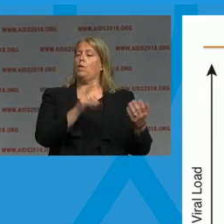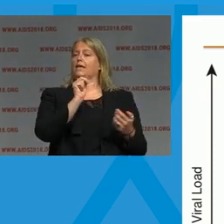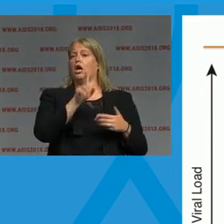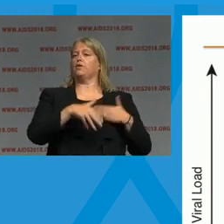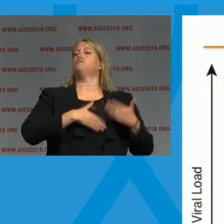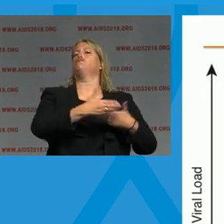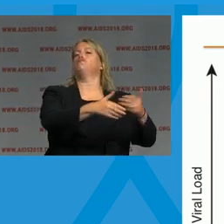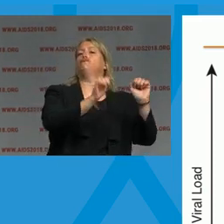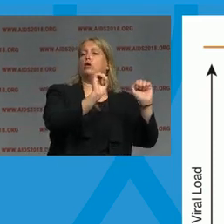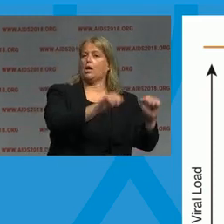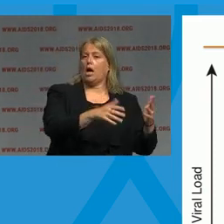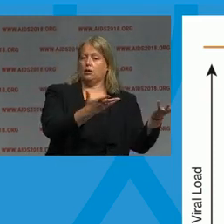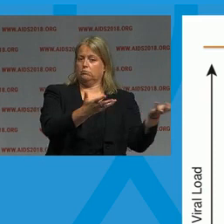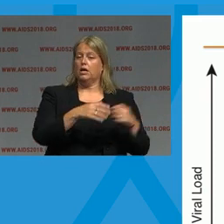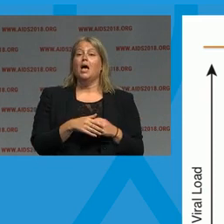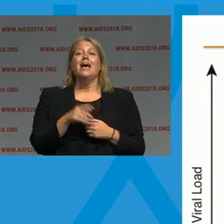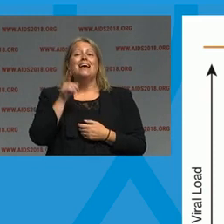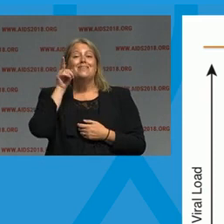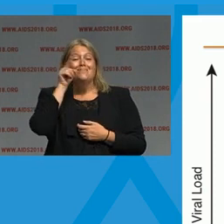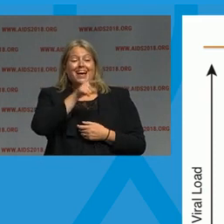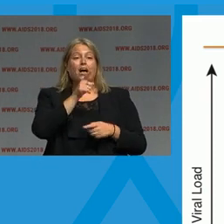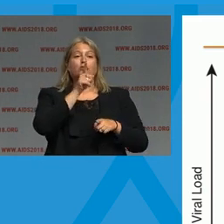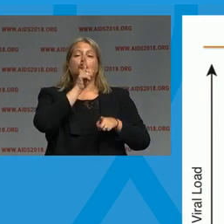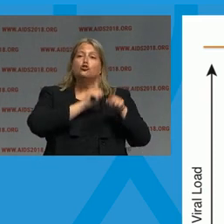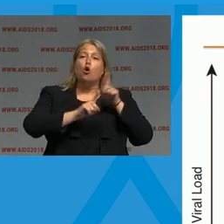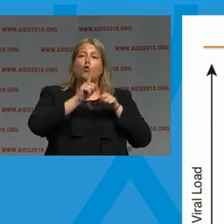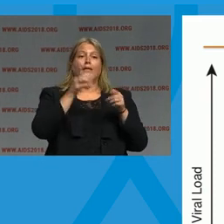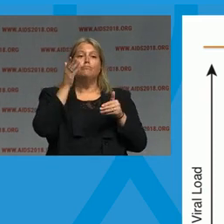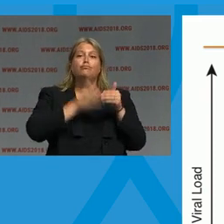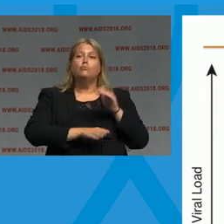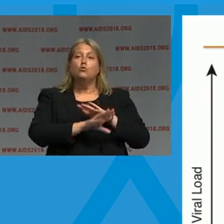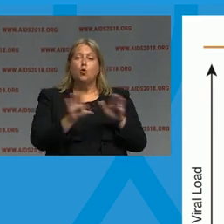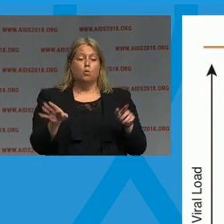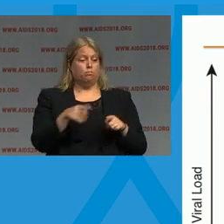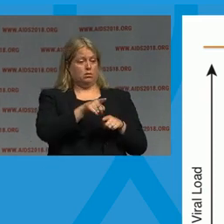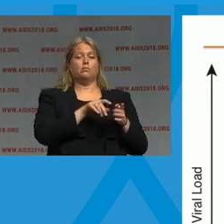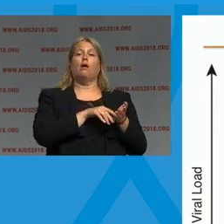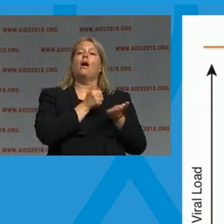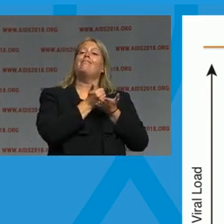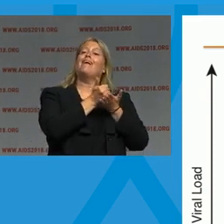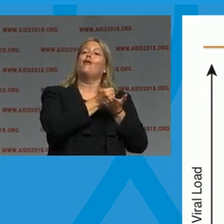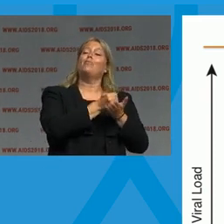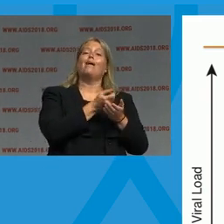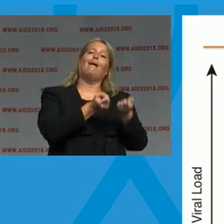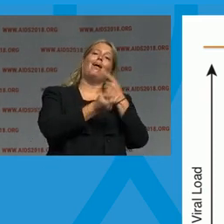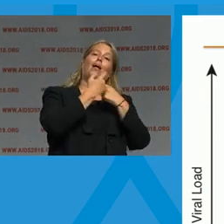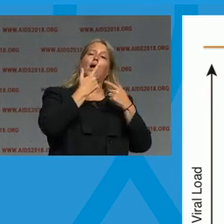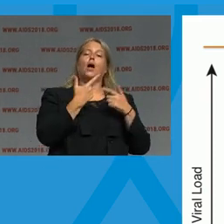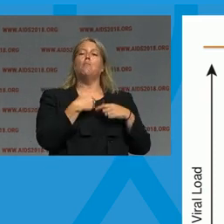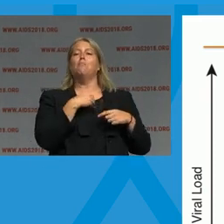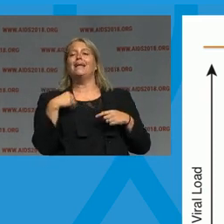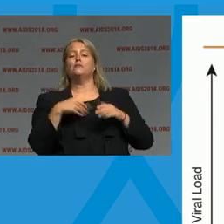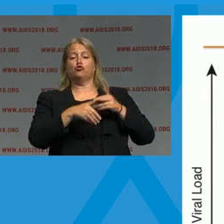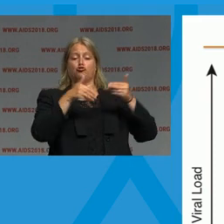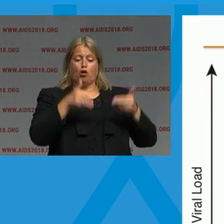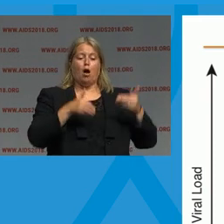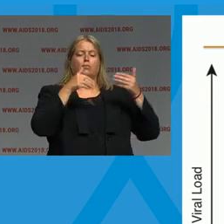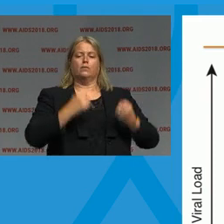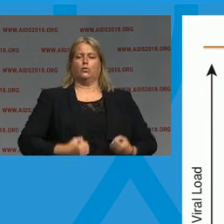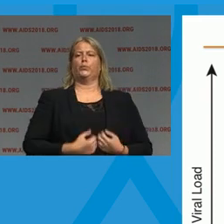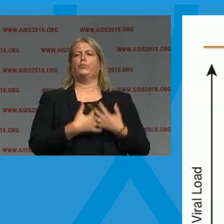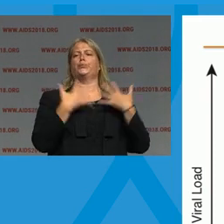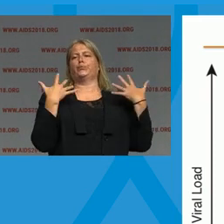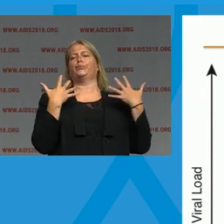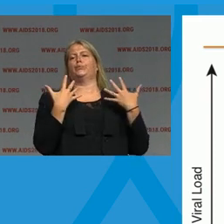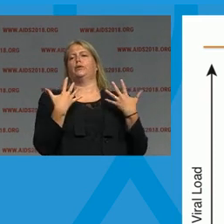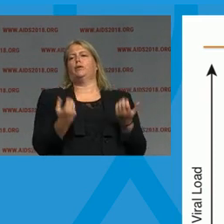not always the end of the story, because if people stop their therapy, the virus comes back. So to talk about how we might be